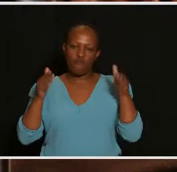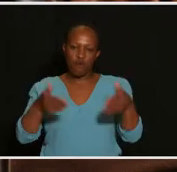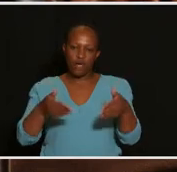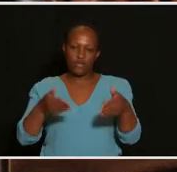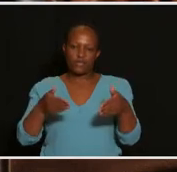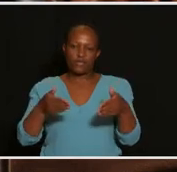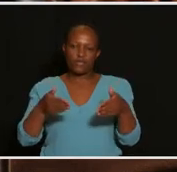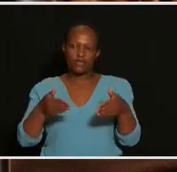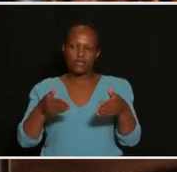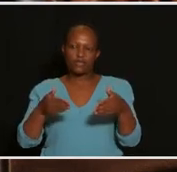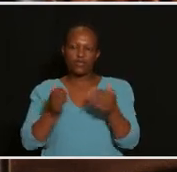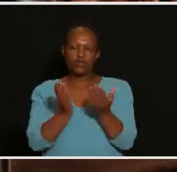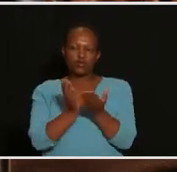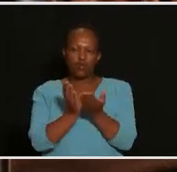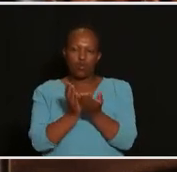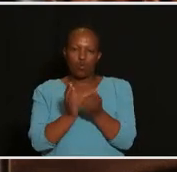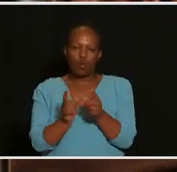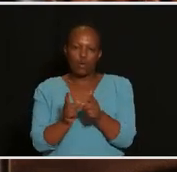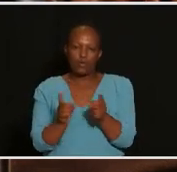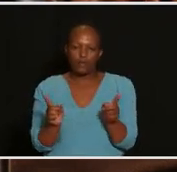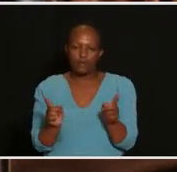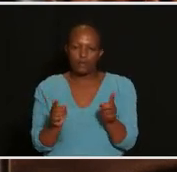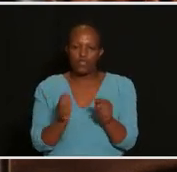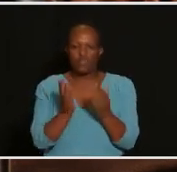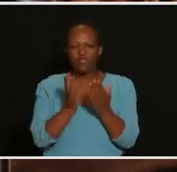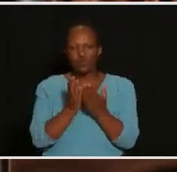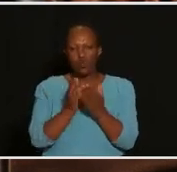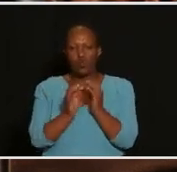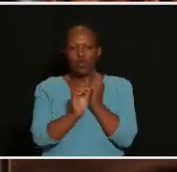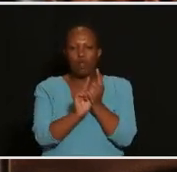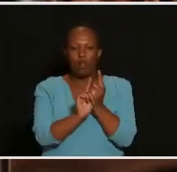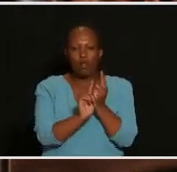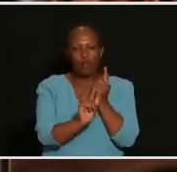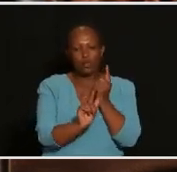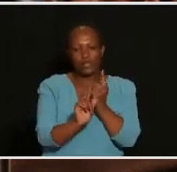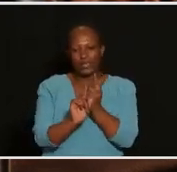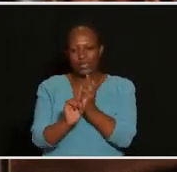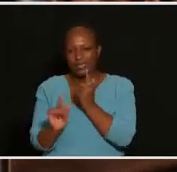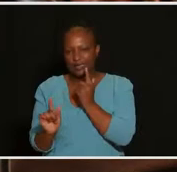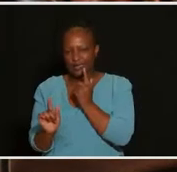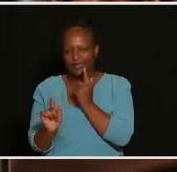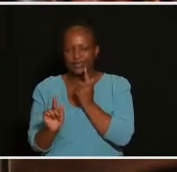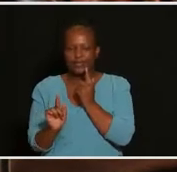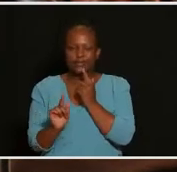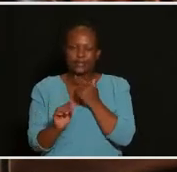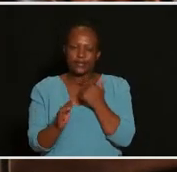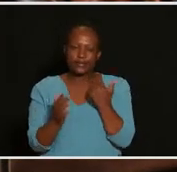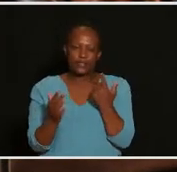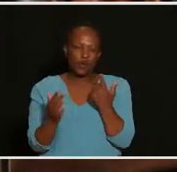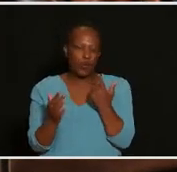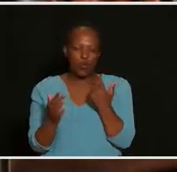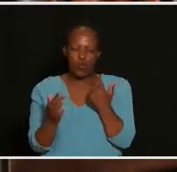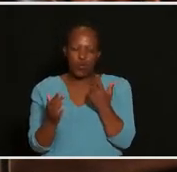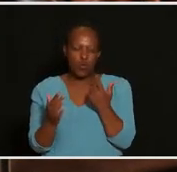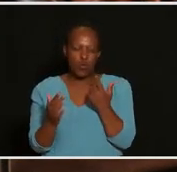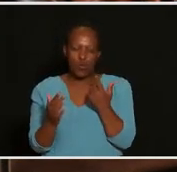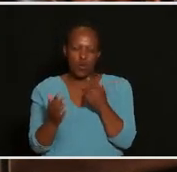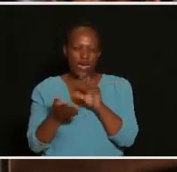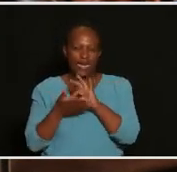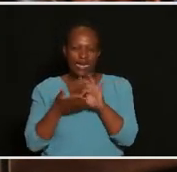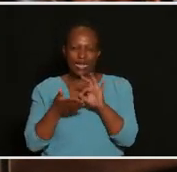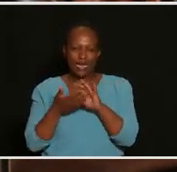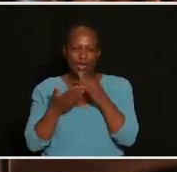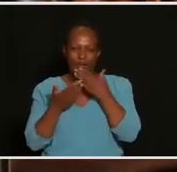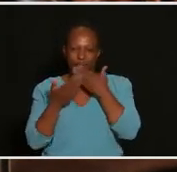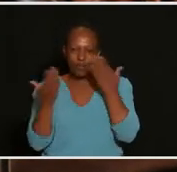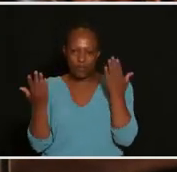the schools our schools in our location is very is very untidy so we